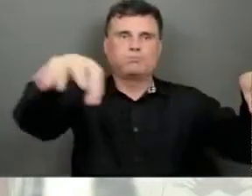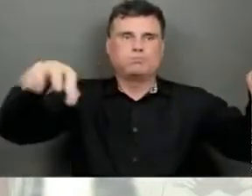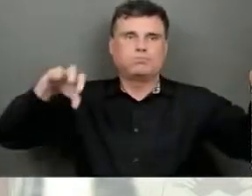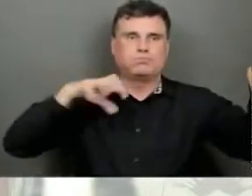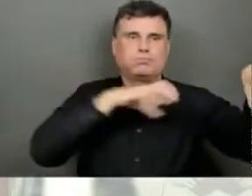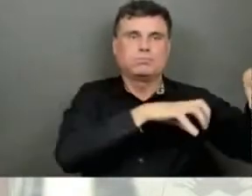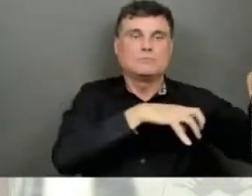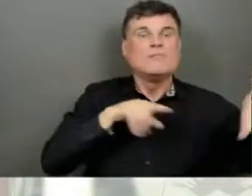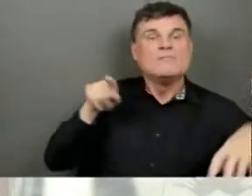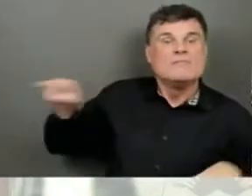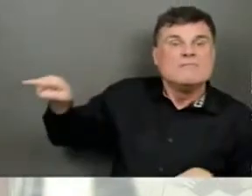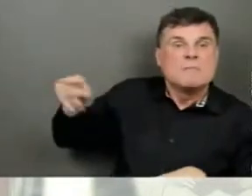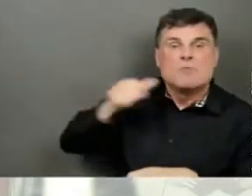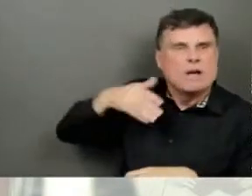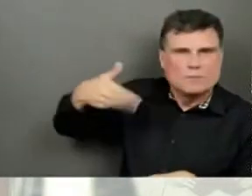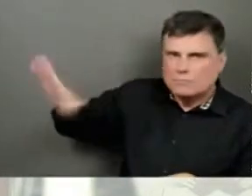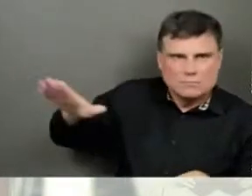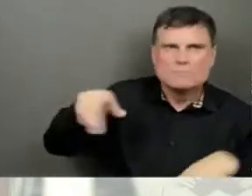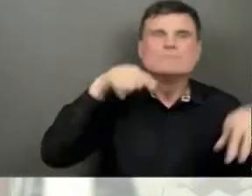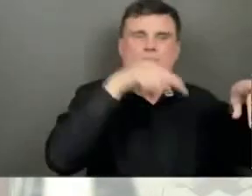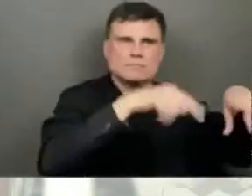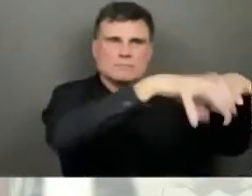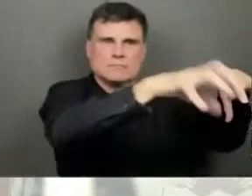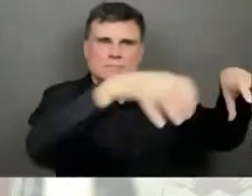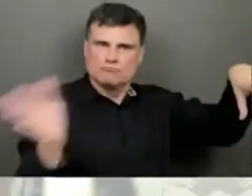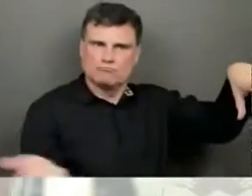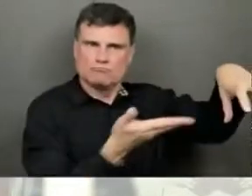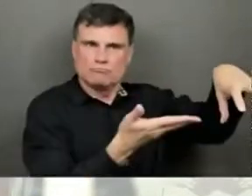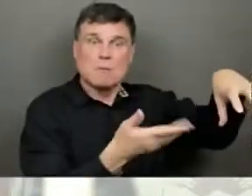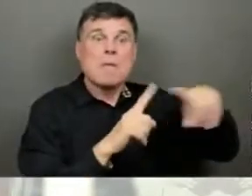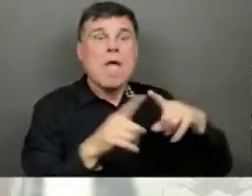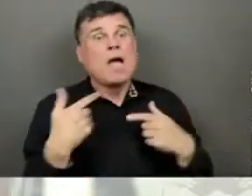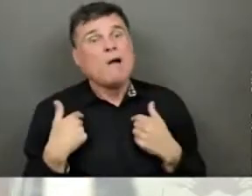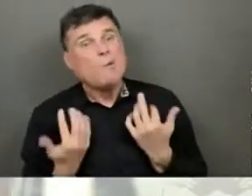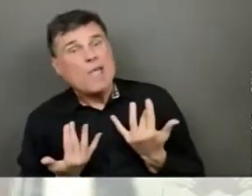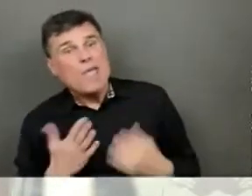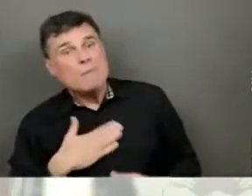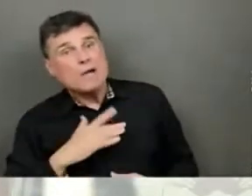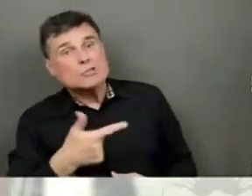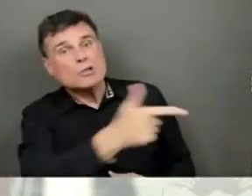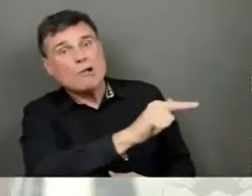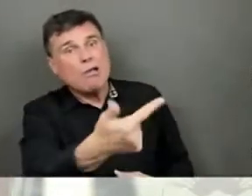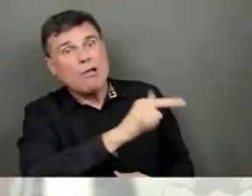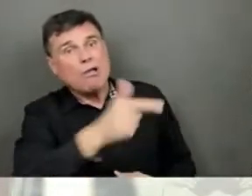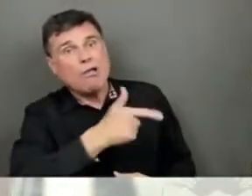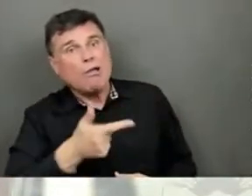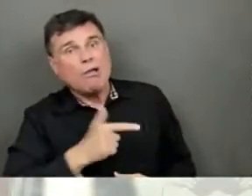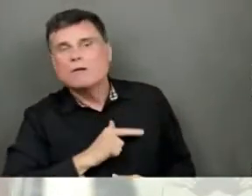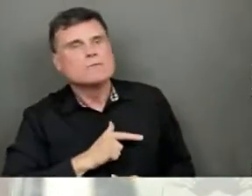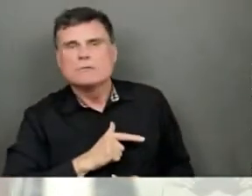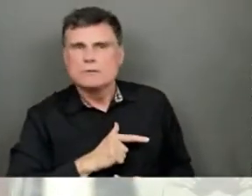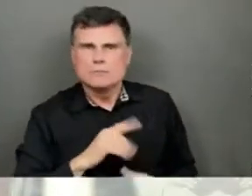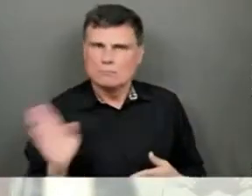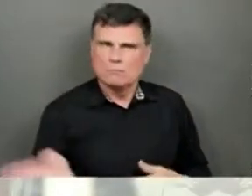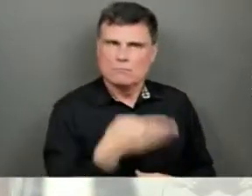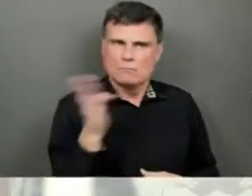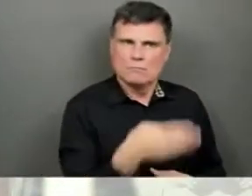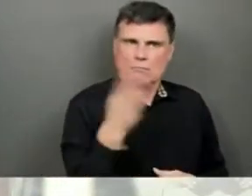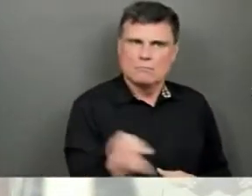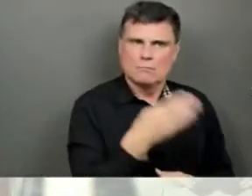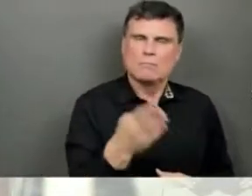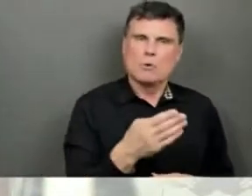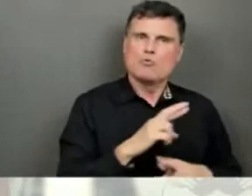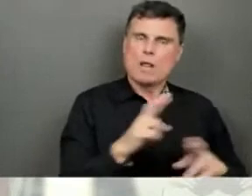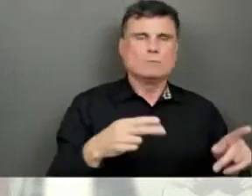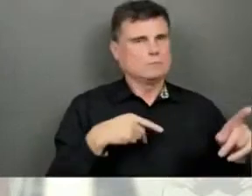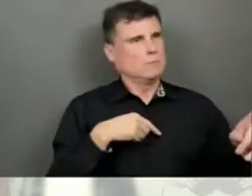People who are waiting for a diagnosis, getting access to the diagnosis. And I remind everyone to look at the facts on these questions. I hear people talk